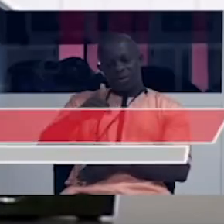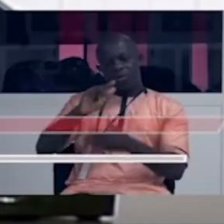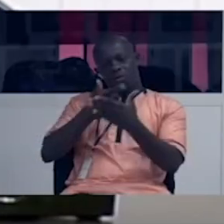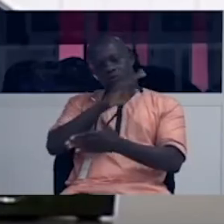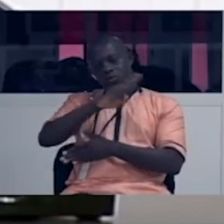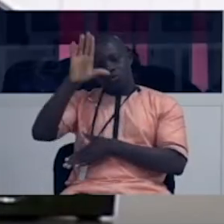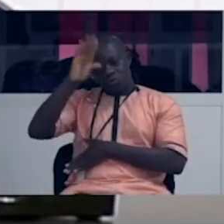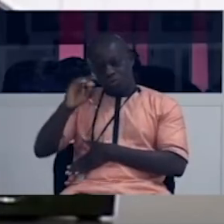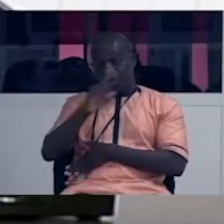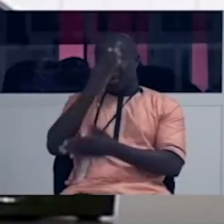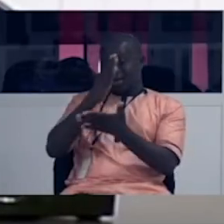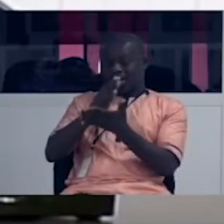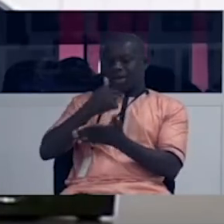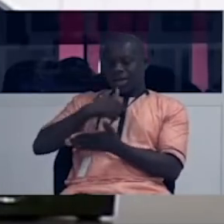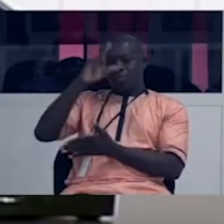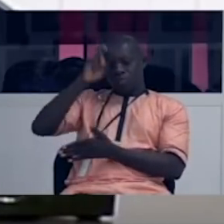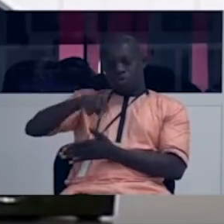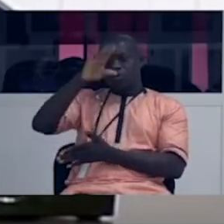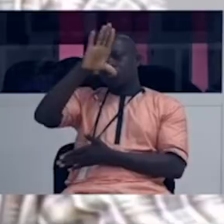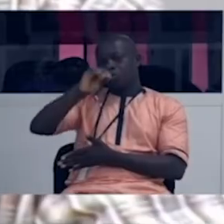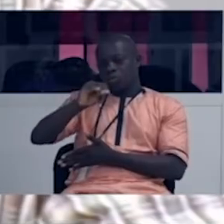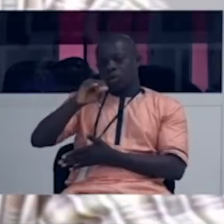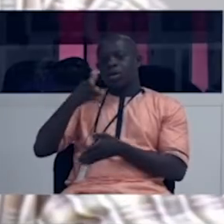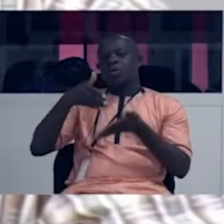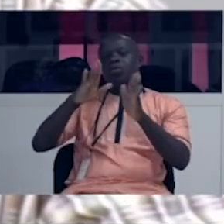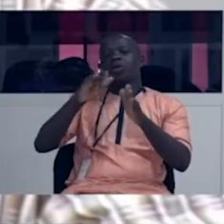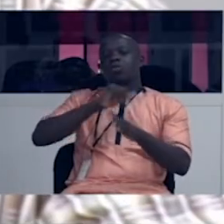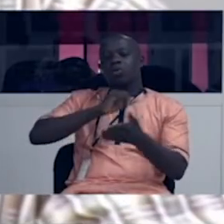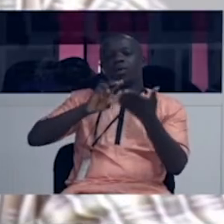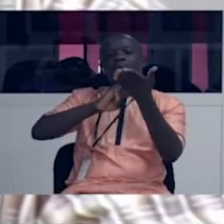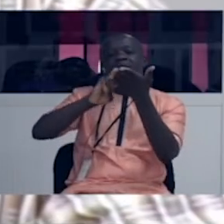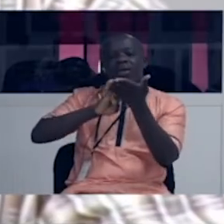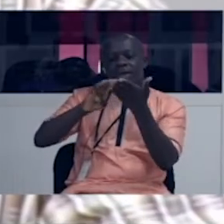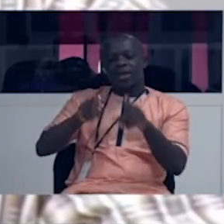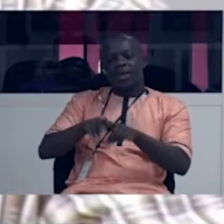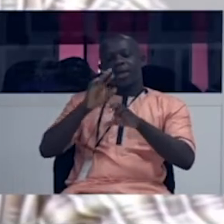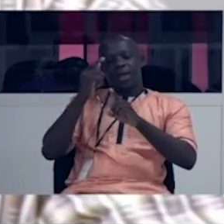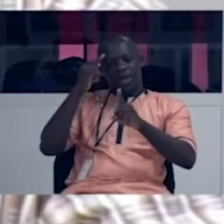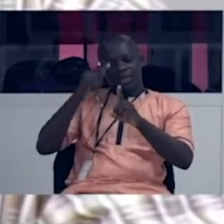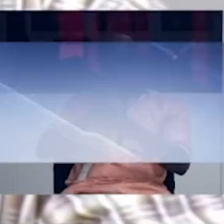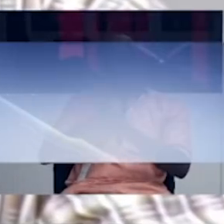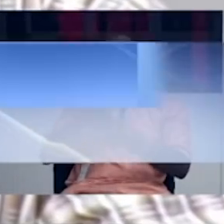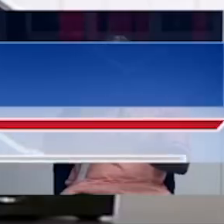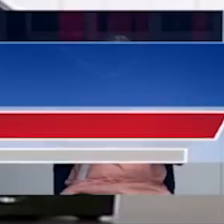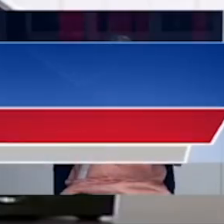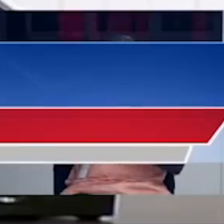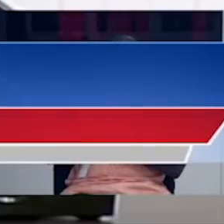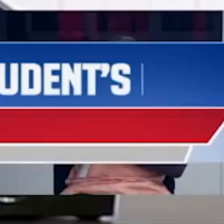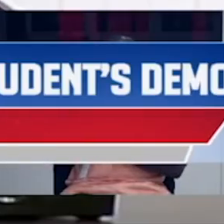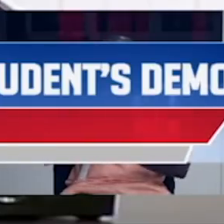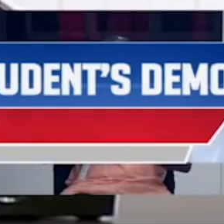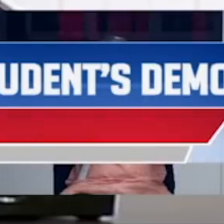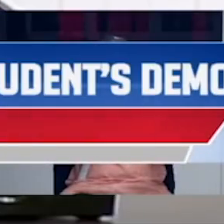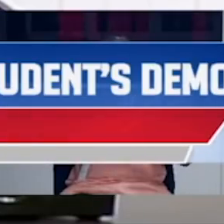what I was supposed to do. In terms of your medical attention, I made sure that you had the best